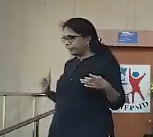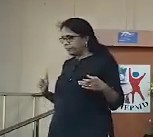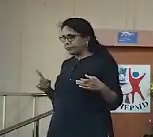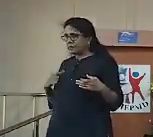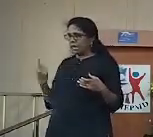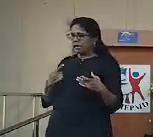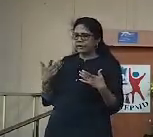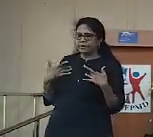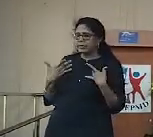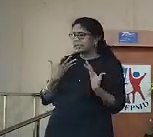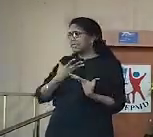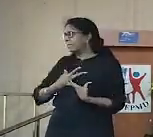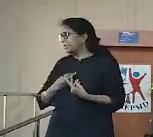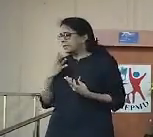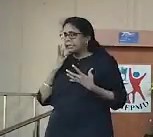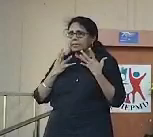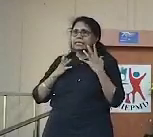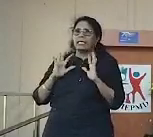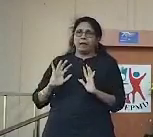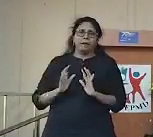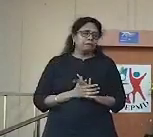aloof. Next one.